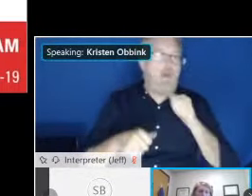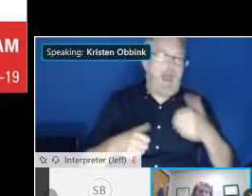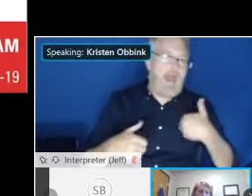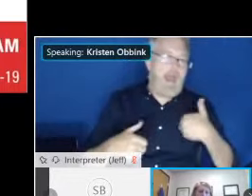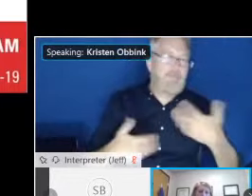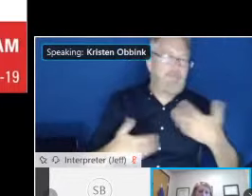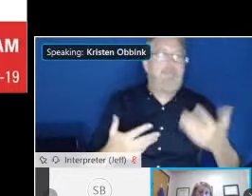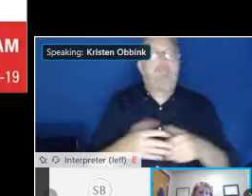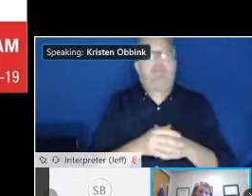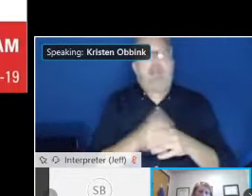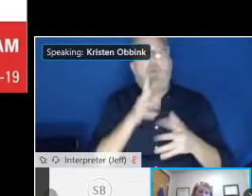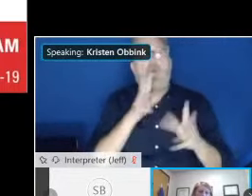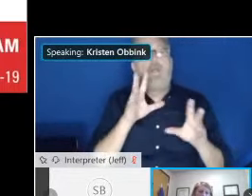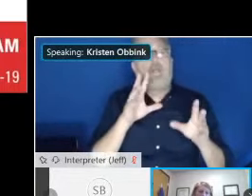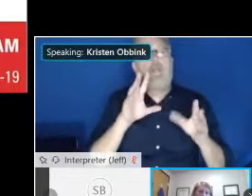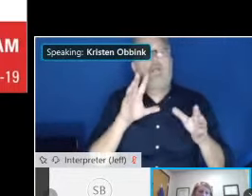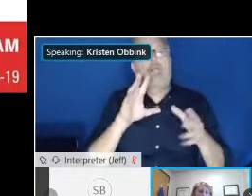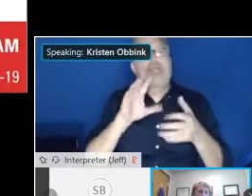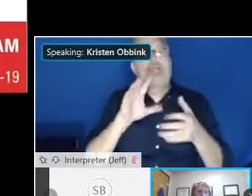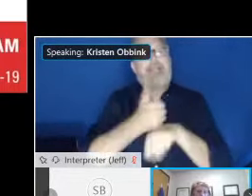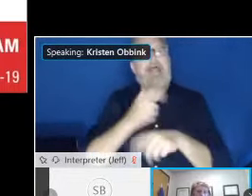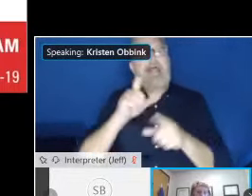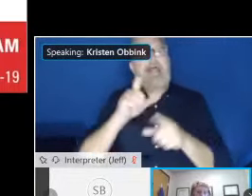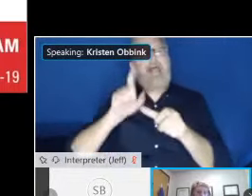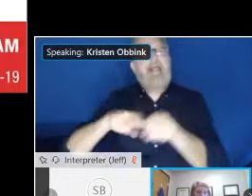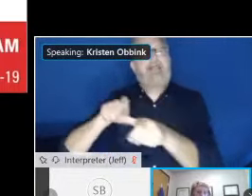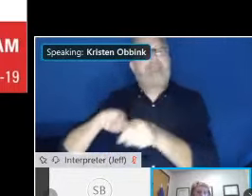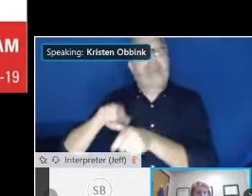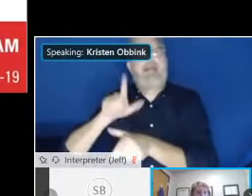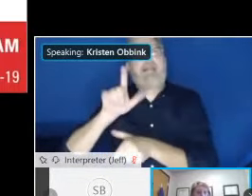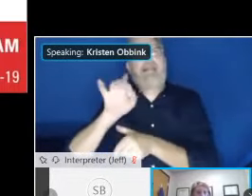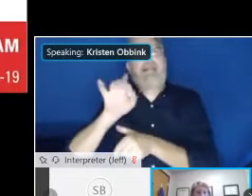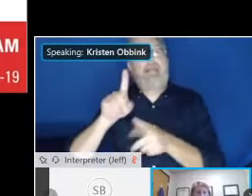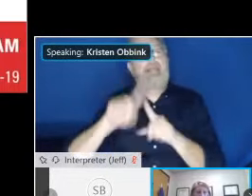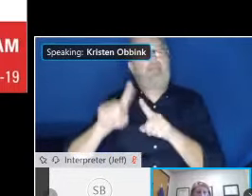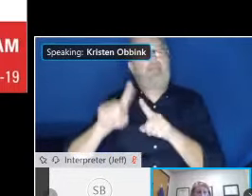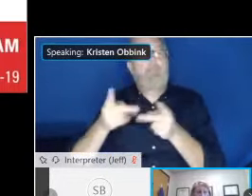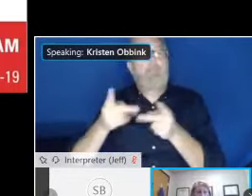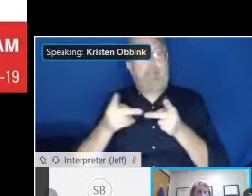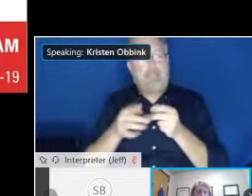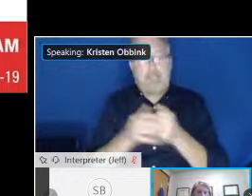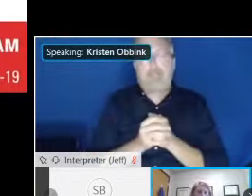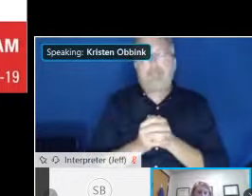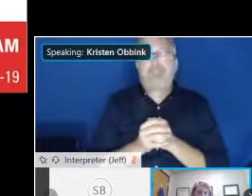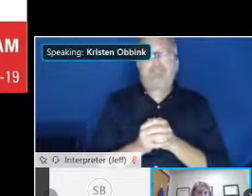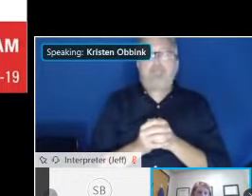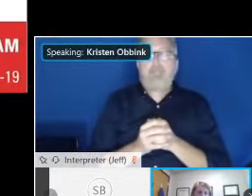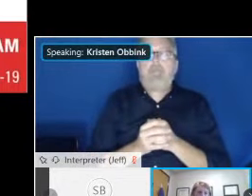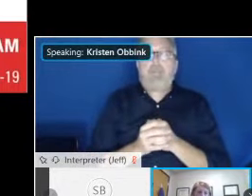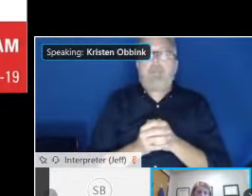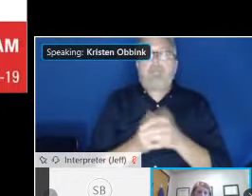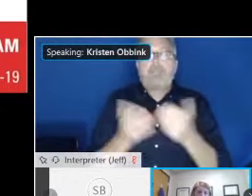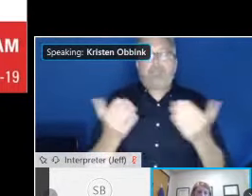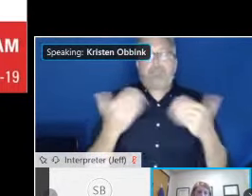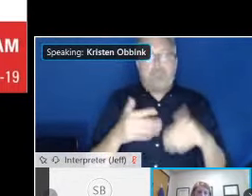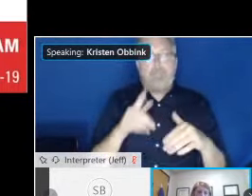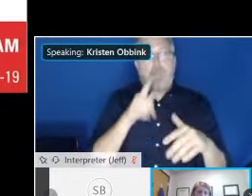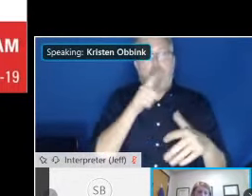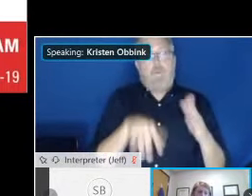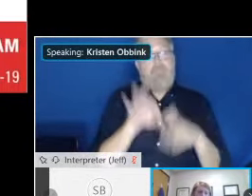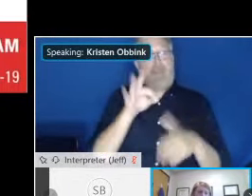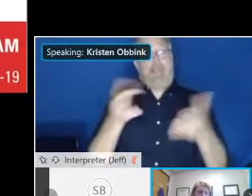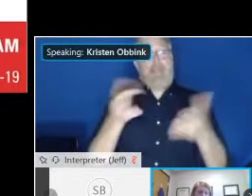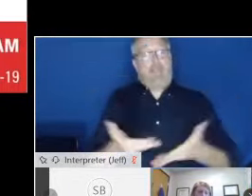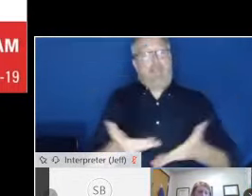find. A case investigator is assigned to any positive case, either tested here or that is self-reported from an